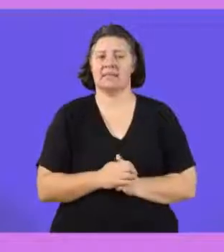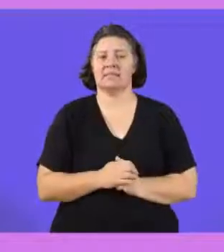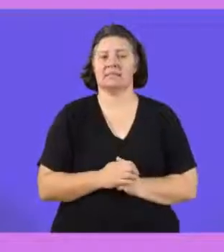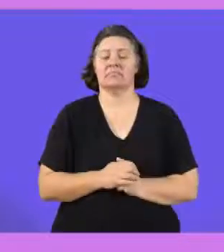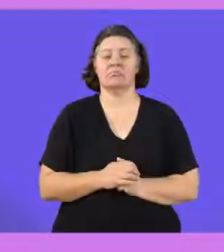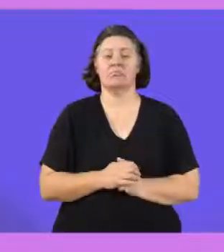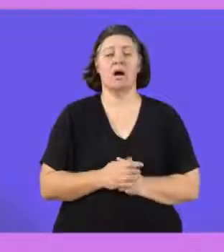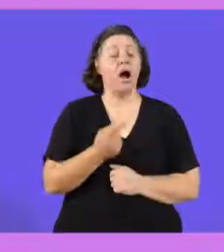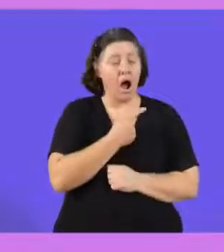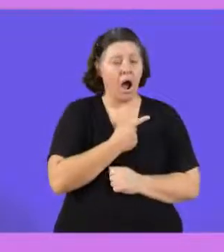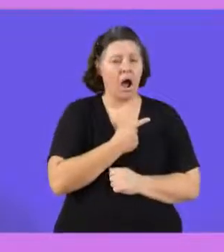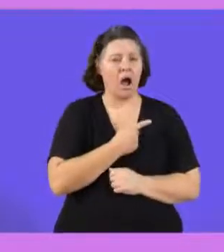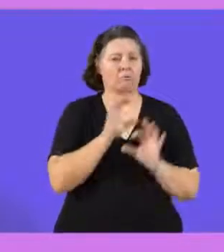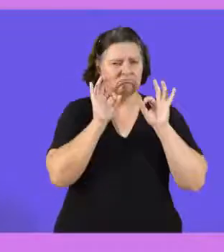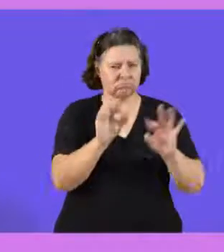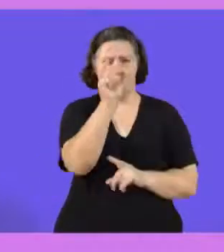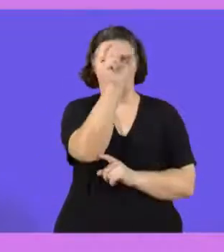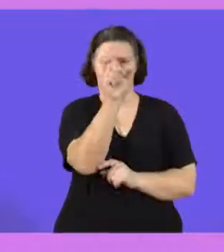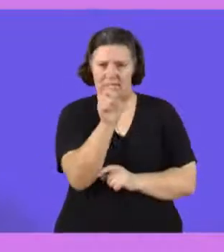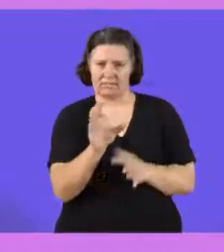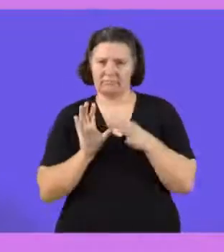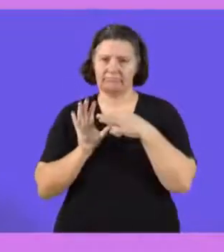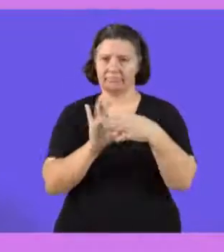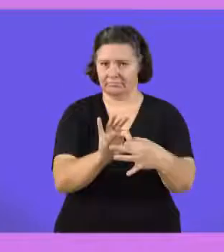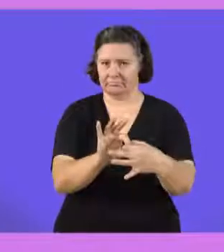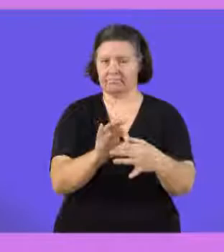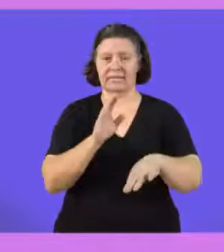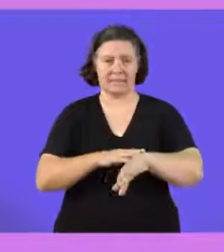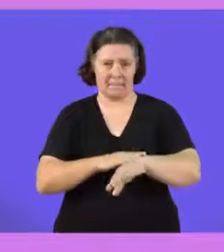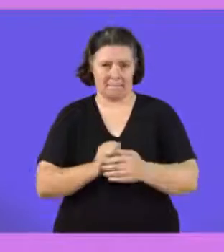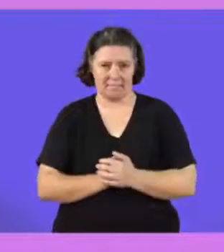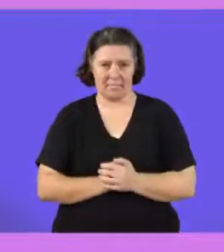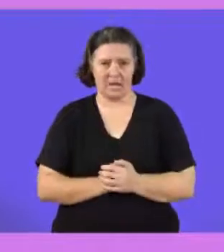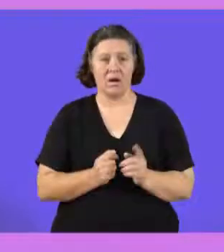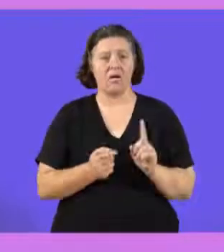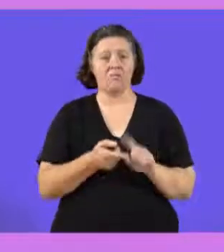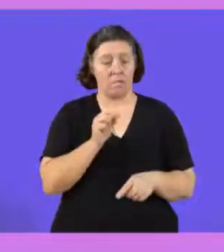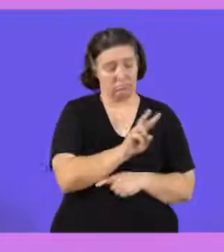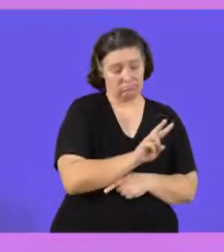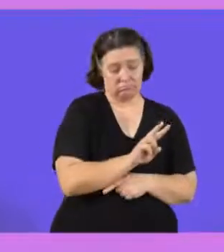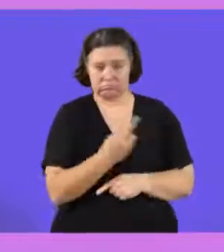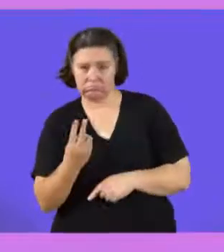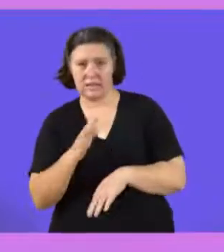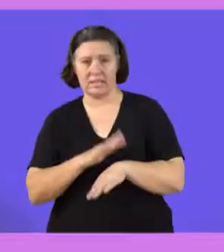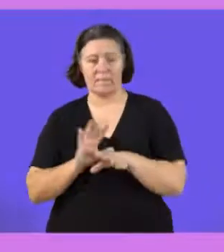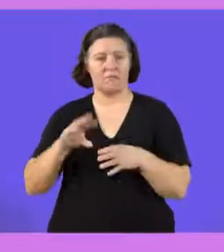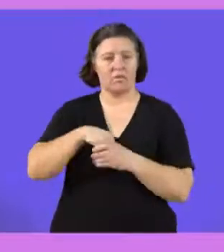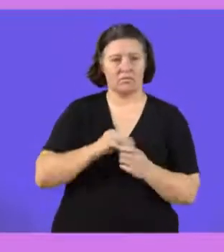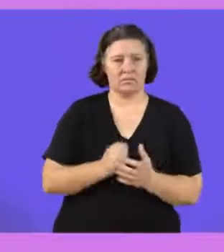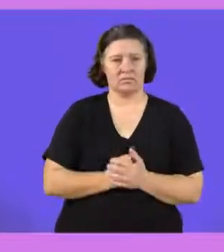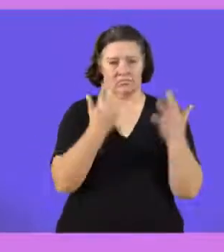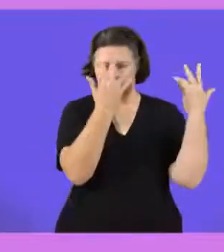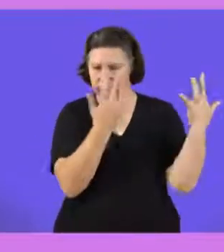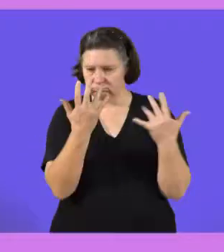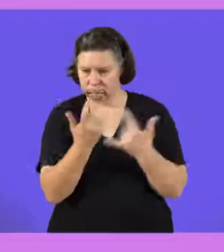to, first of all, know all relevant terminology relating to time, do conversions involving time,